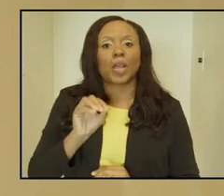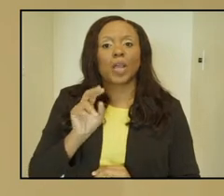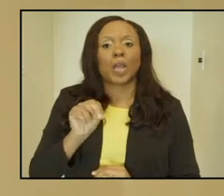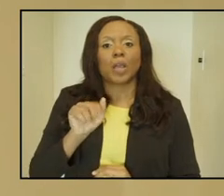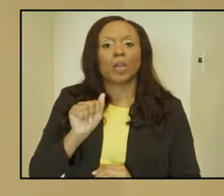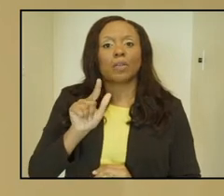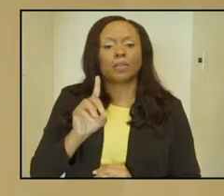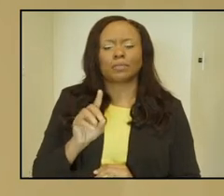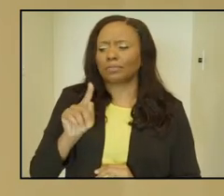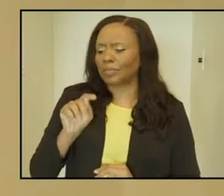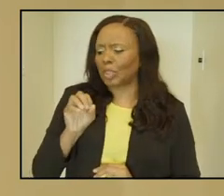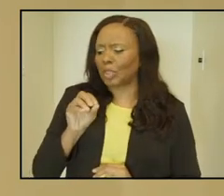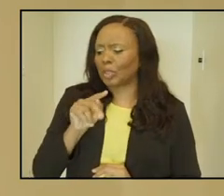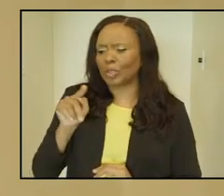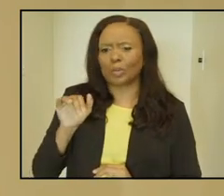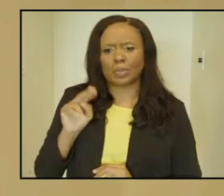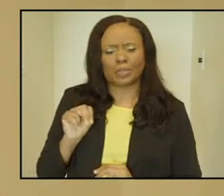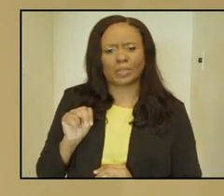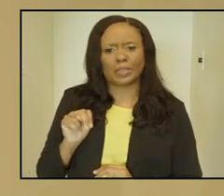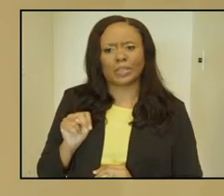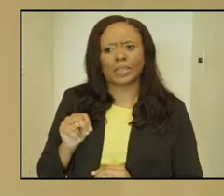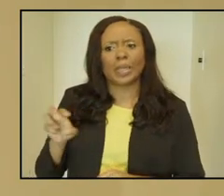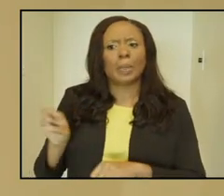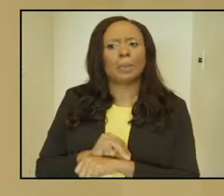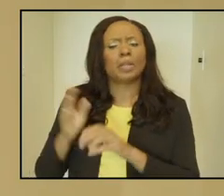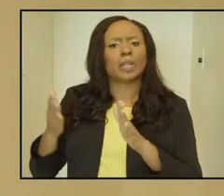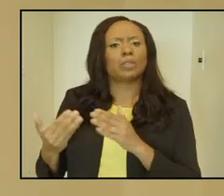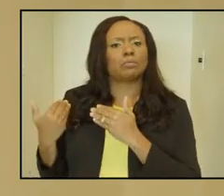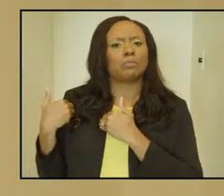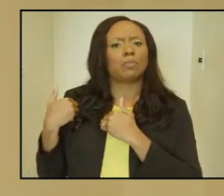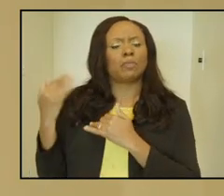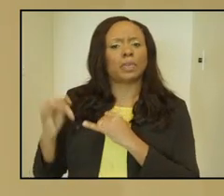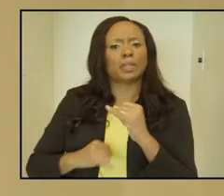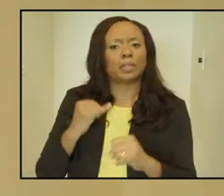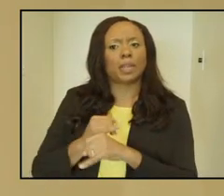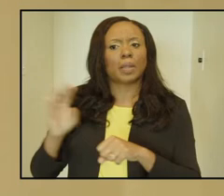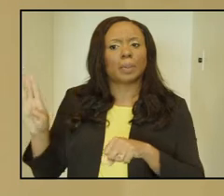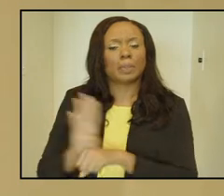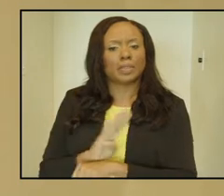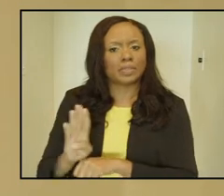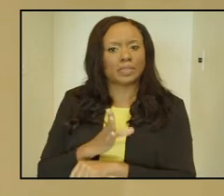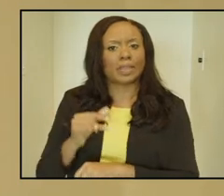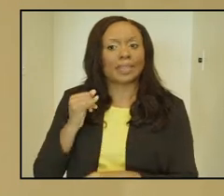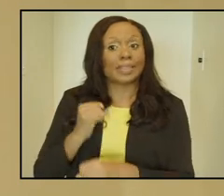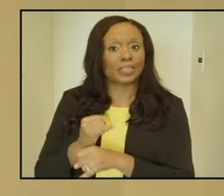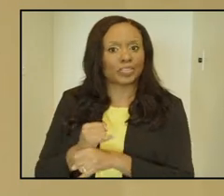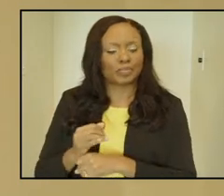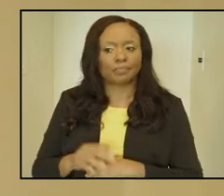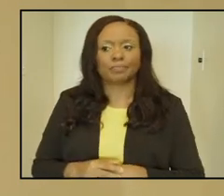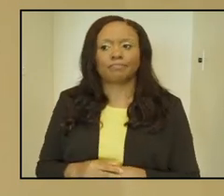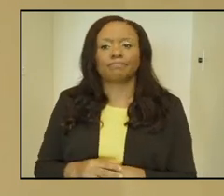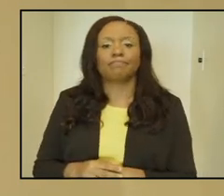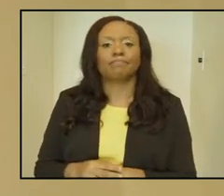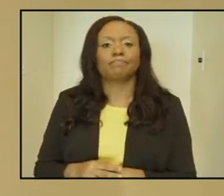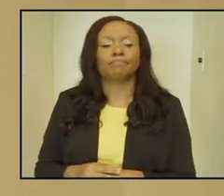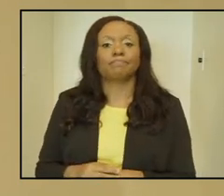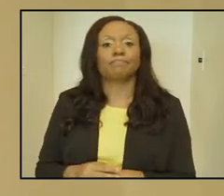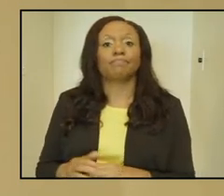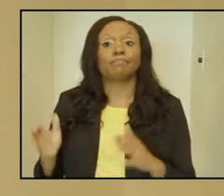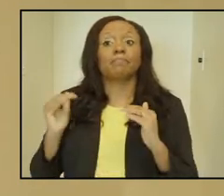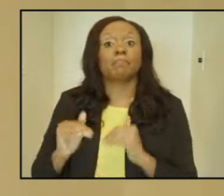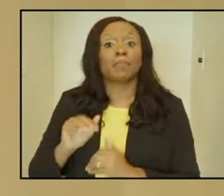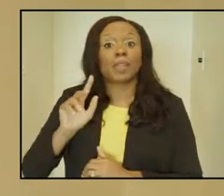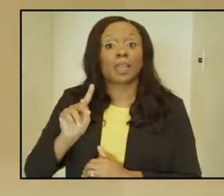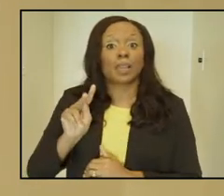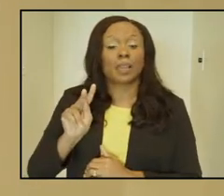MP, Minister of International Business and Industry. Senator the Honorable Kay McConnie, Minister